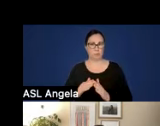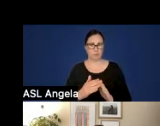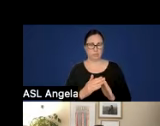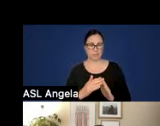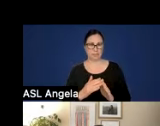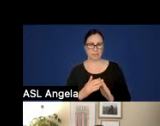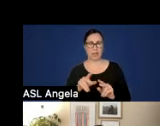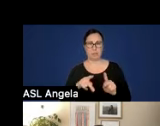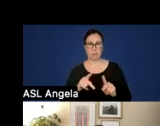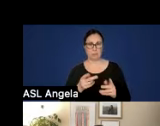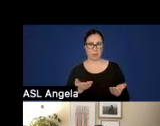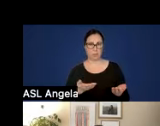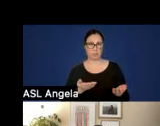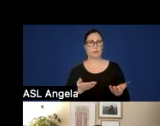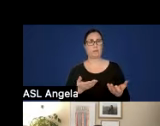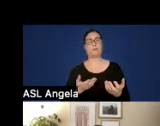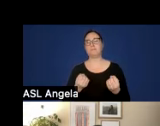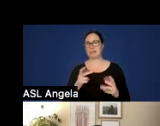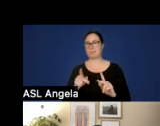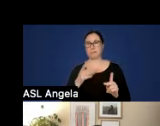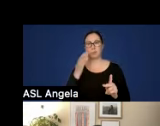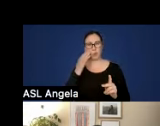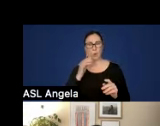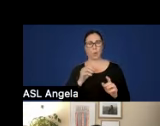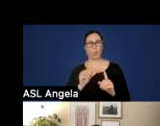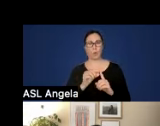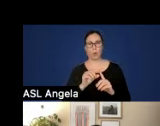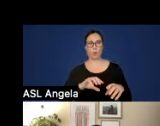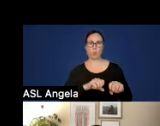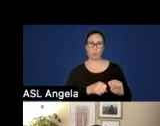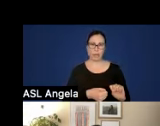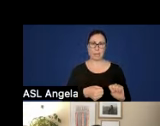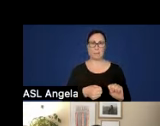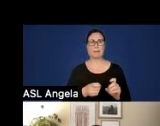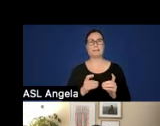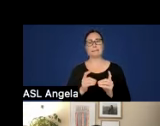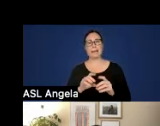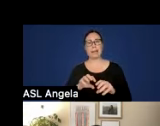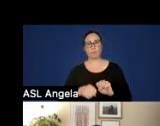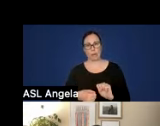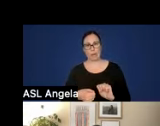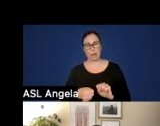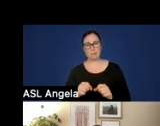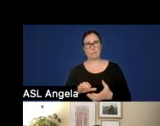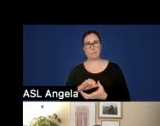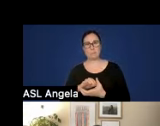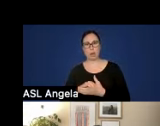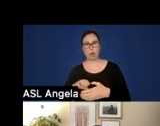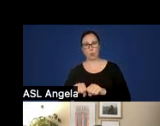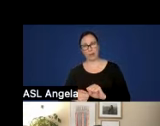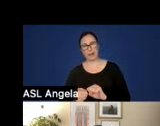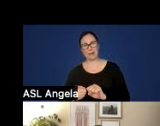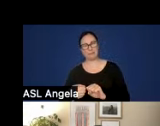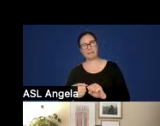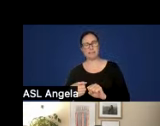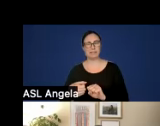pretty familiar with the term rape, date rape. Marital rape is a pretty outdated term, but you might still hear folks